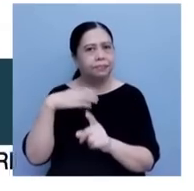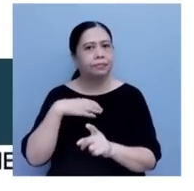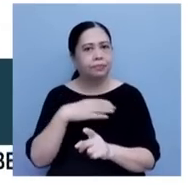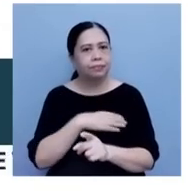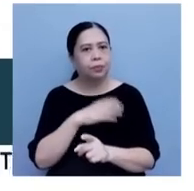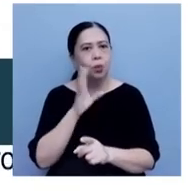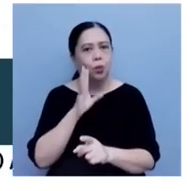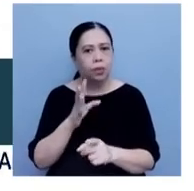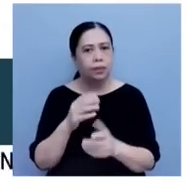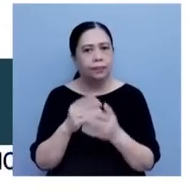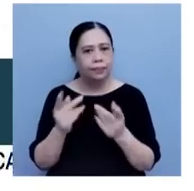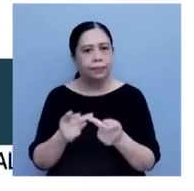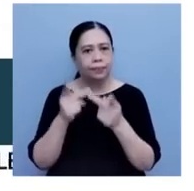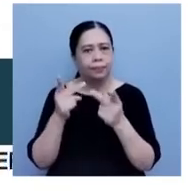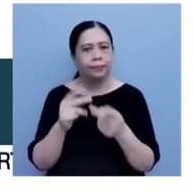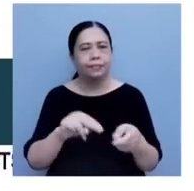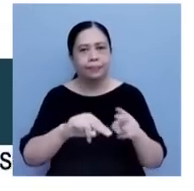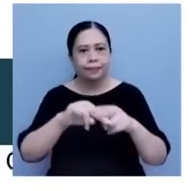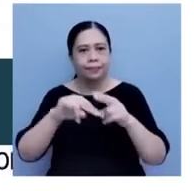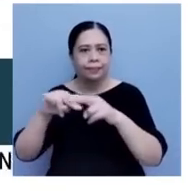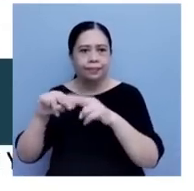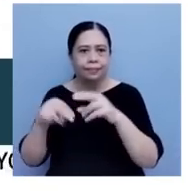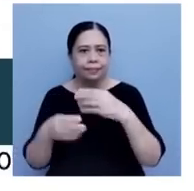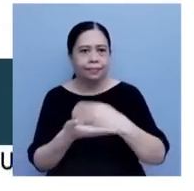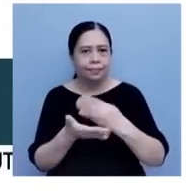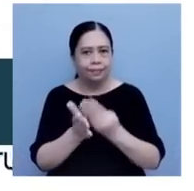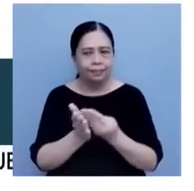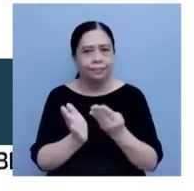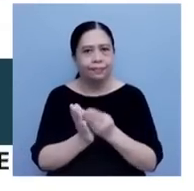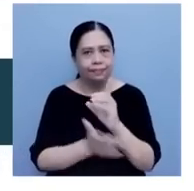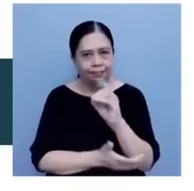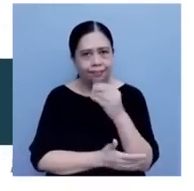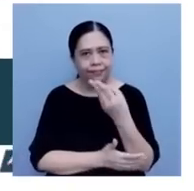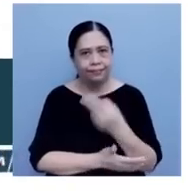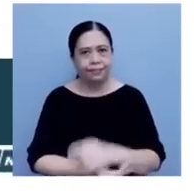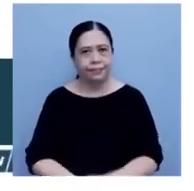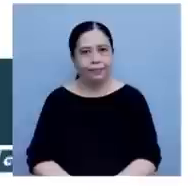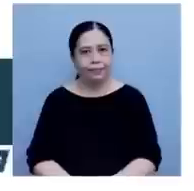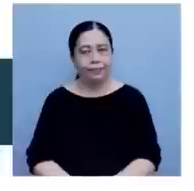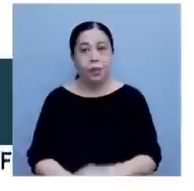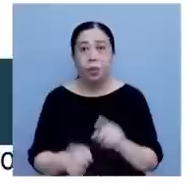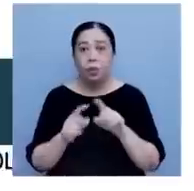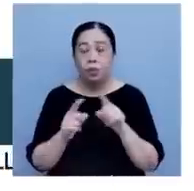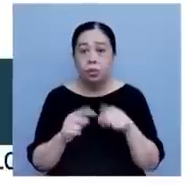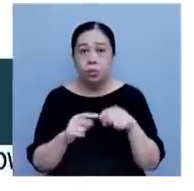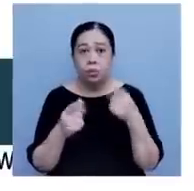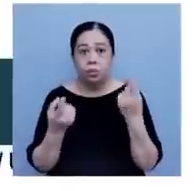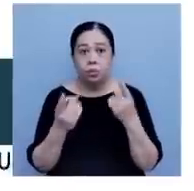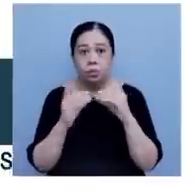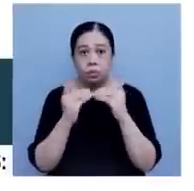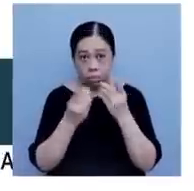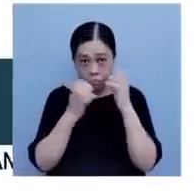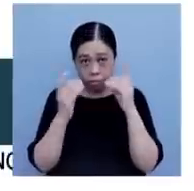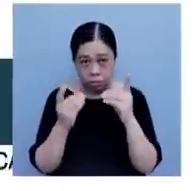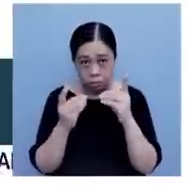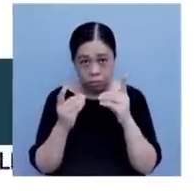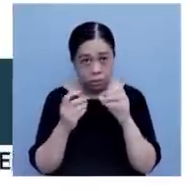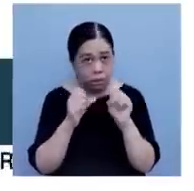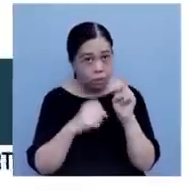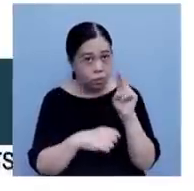will propose increases in the budget of the DOH. Also for the Education Department or the